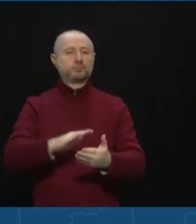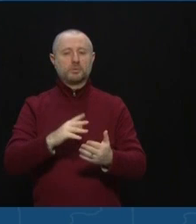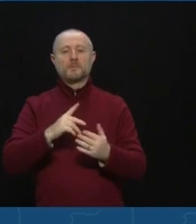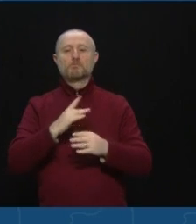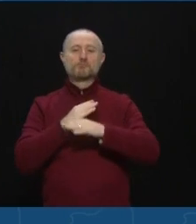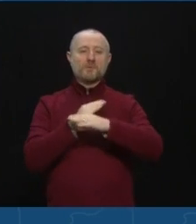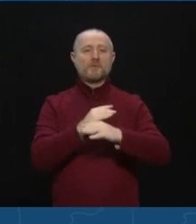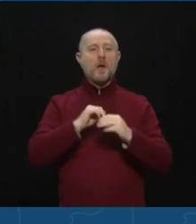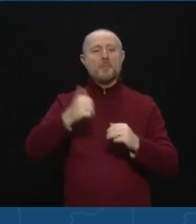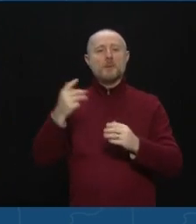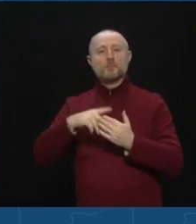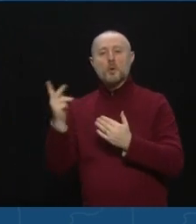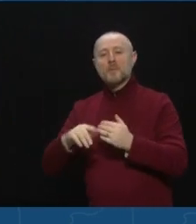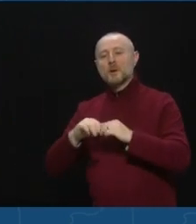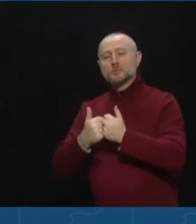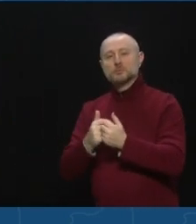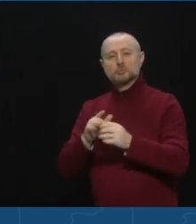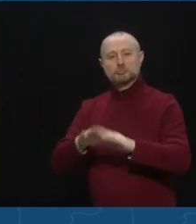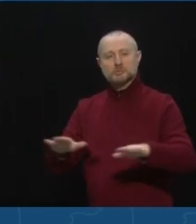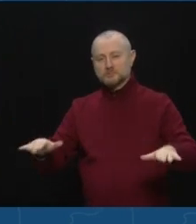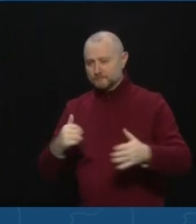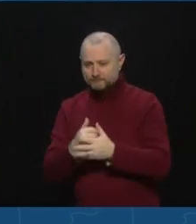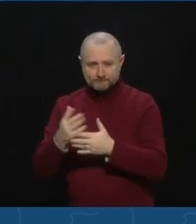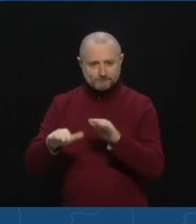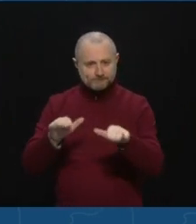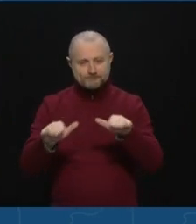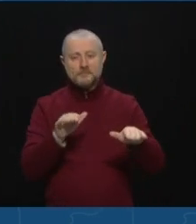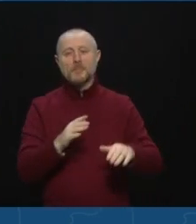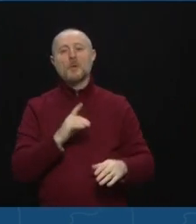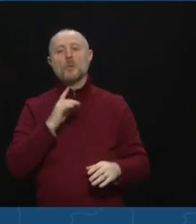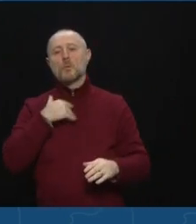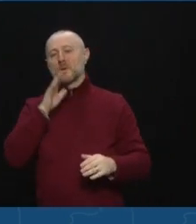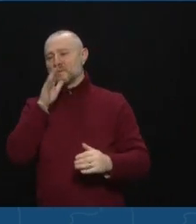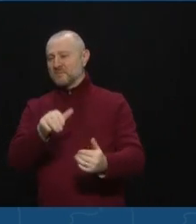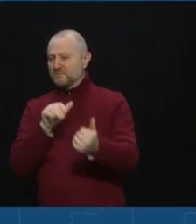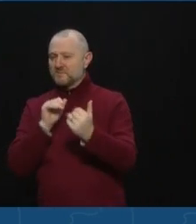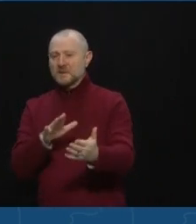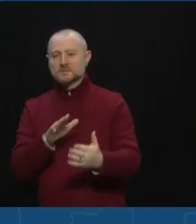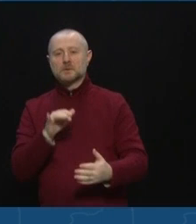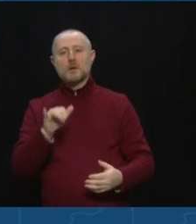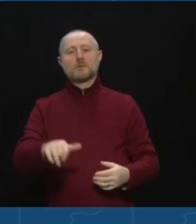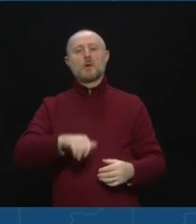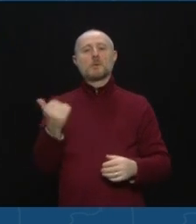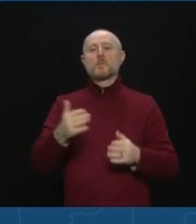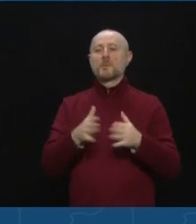to help children in our streets. And we'll confront the other public